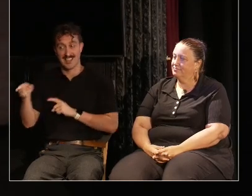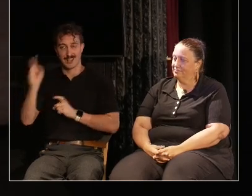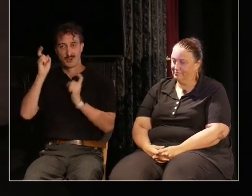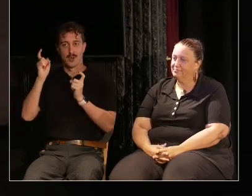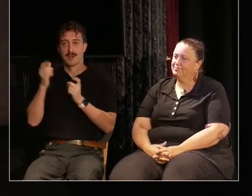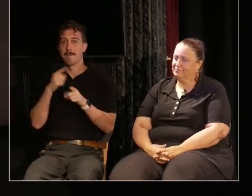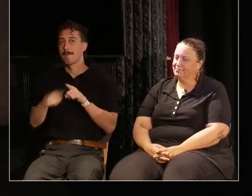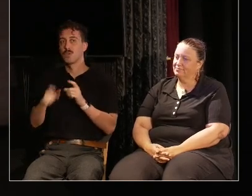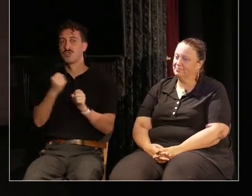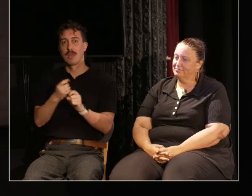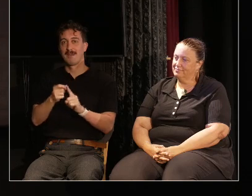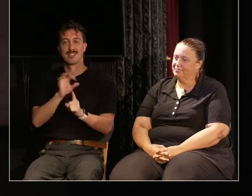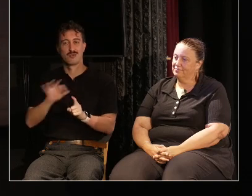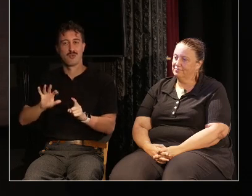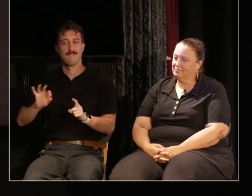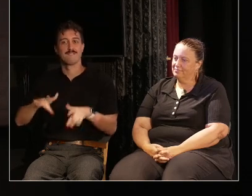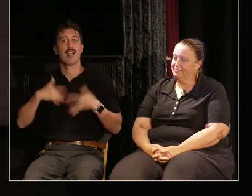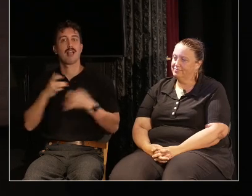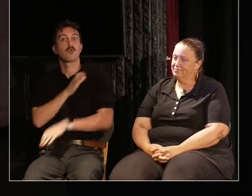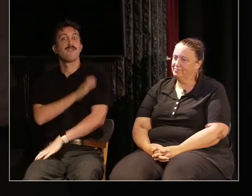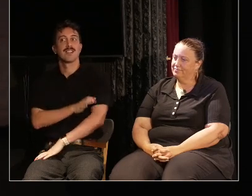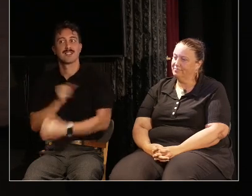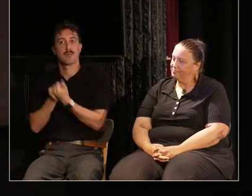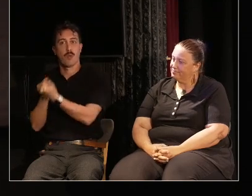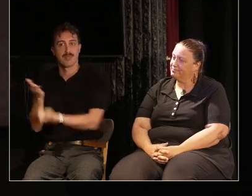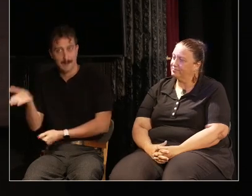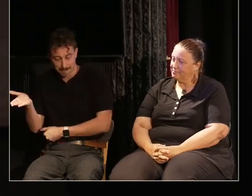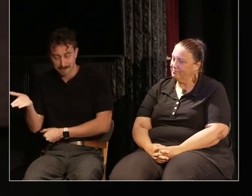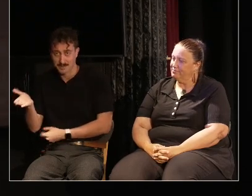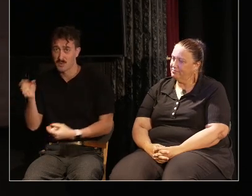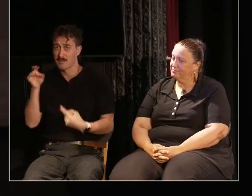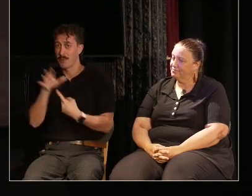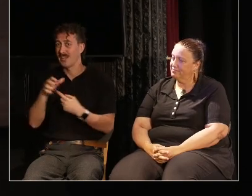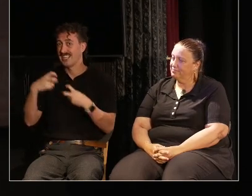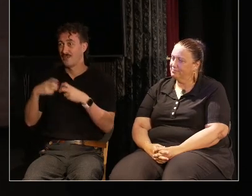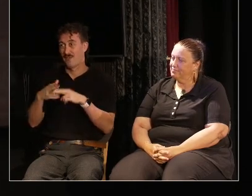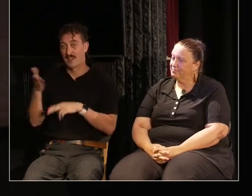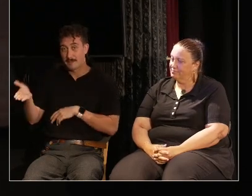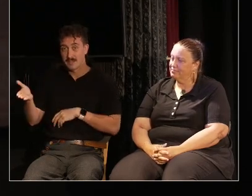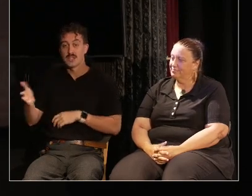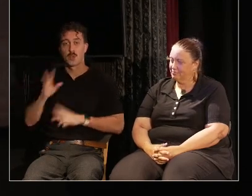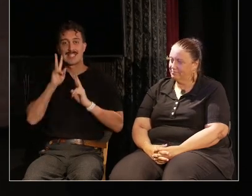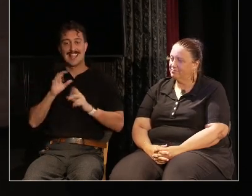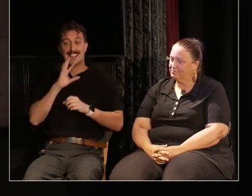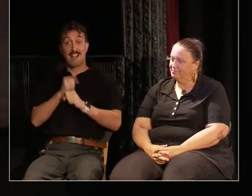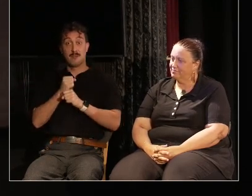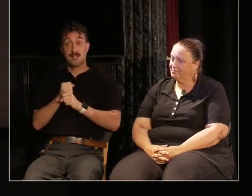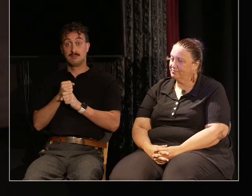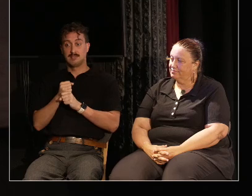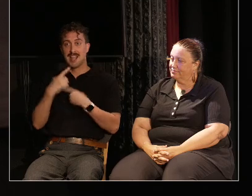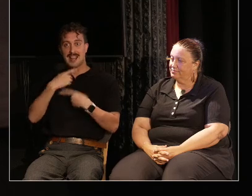confident to support them, and so that is a really significant issue. And so to see the government make that announcement yesterday